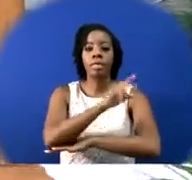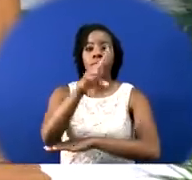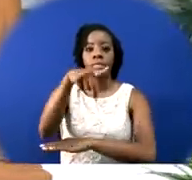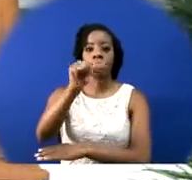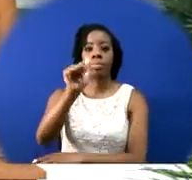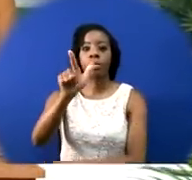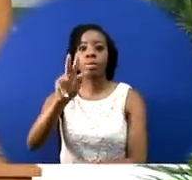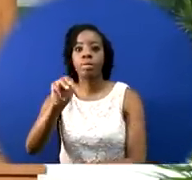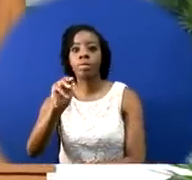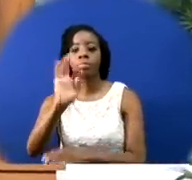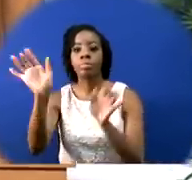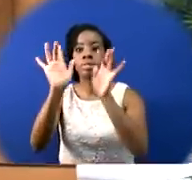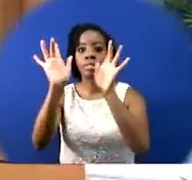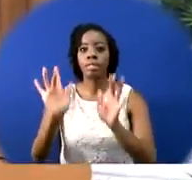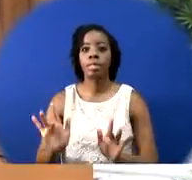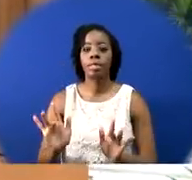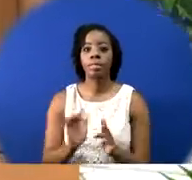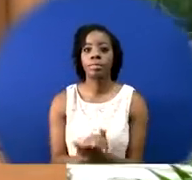Sunday.